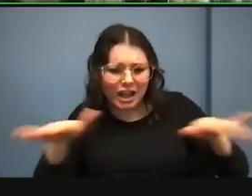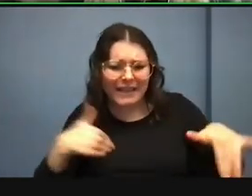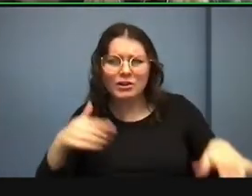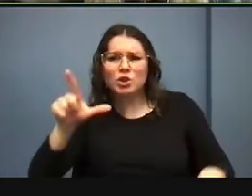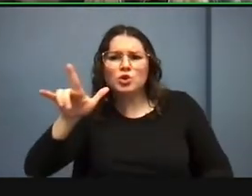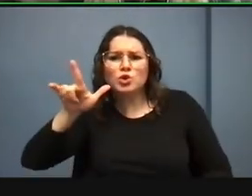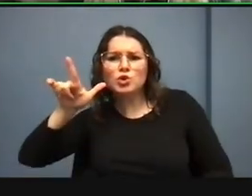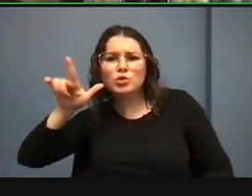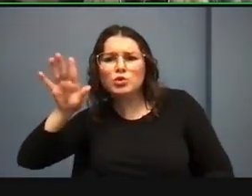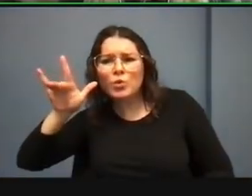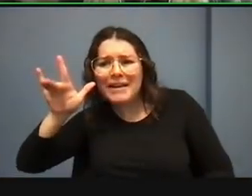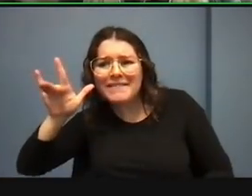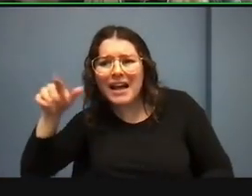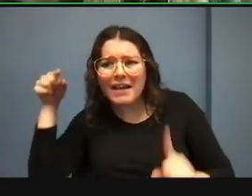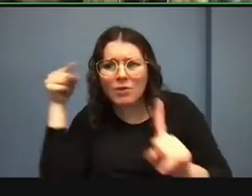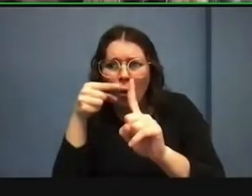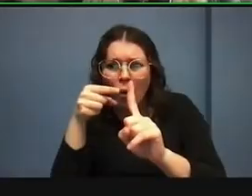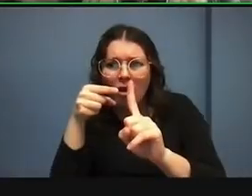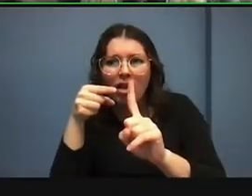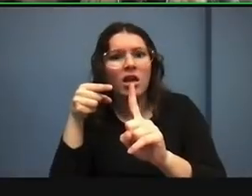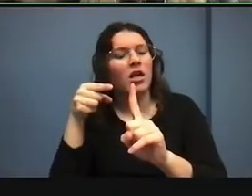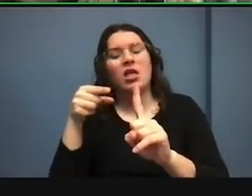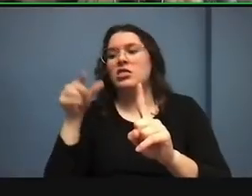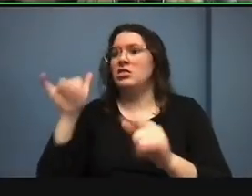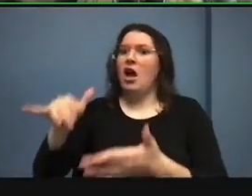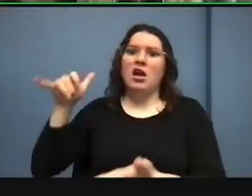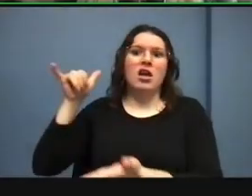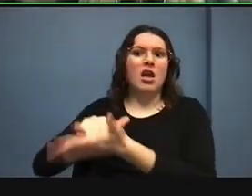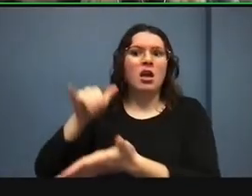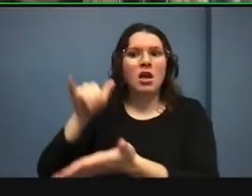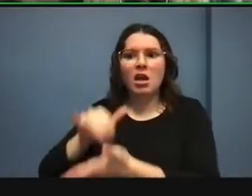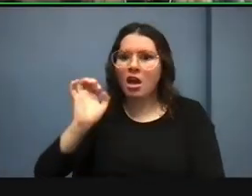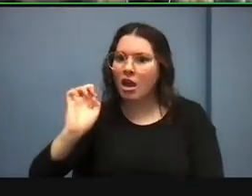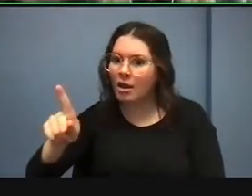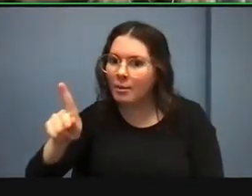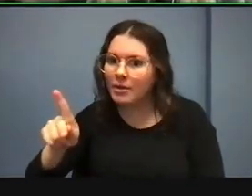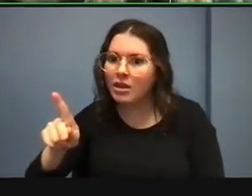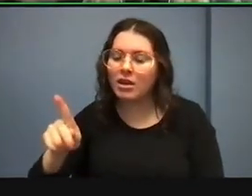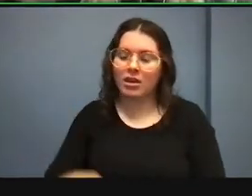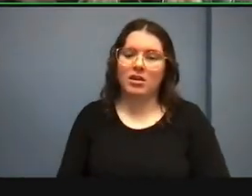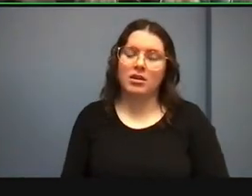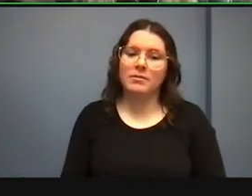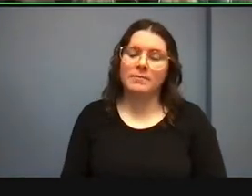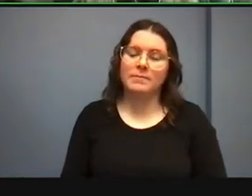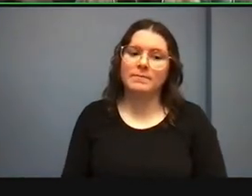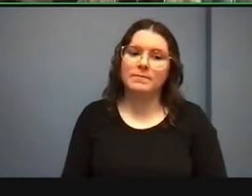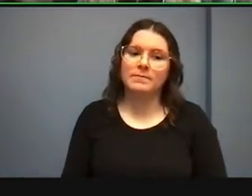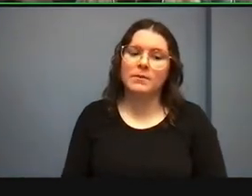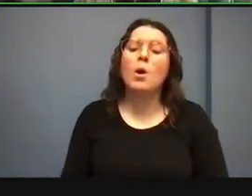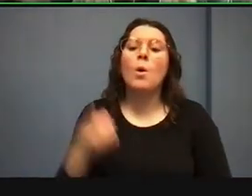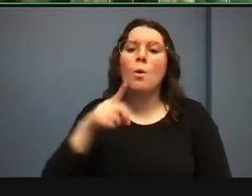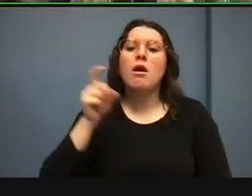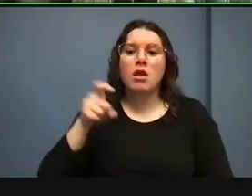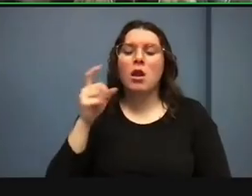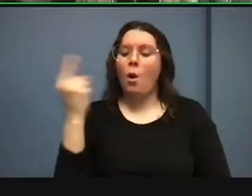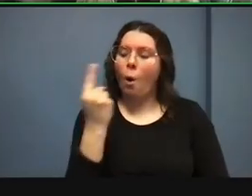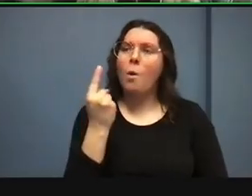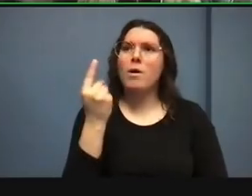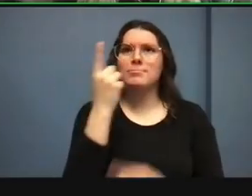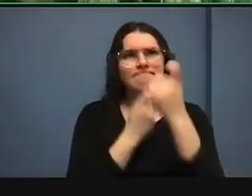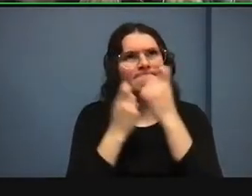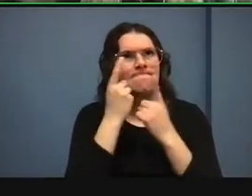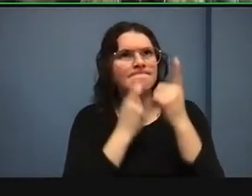25 goals, and that's an impossible IEP to implement. We need to always ask